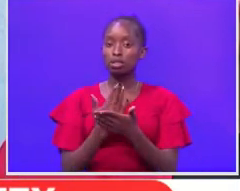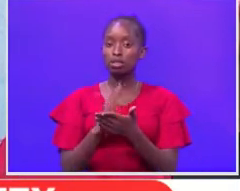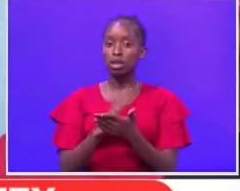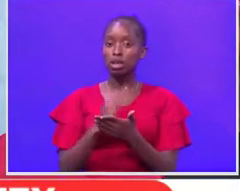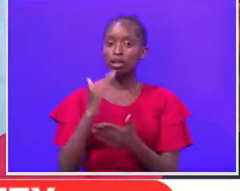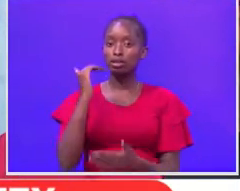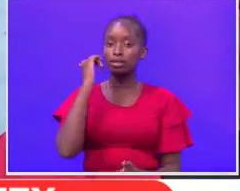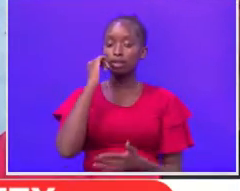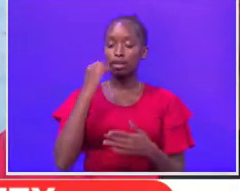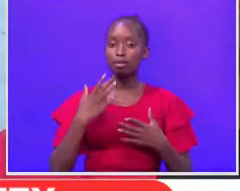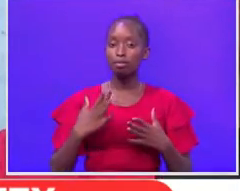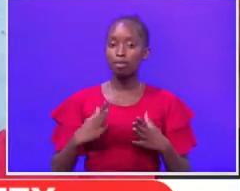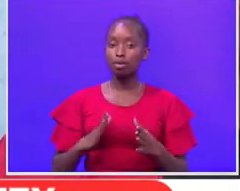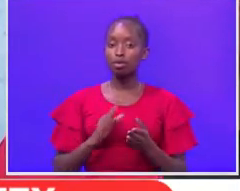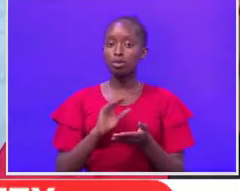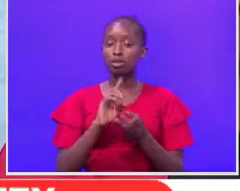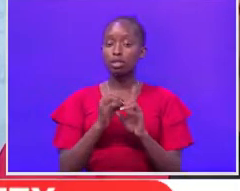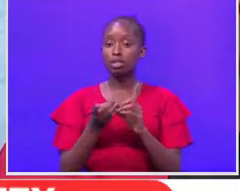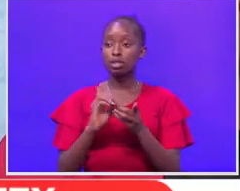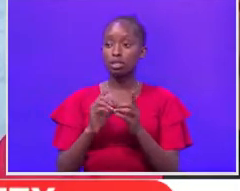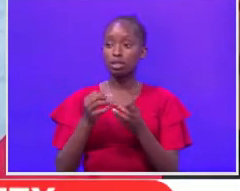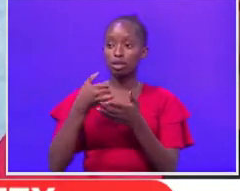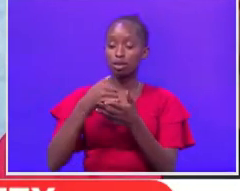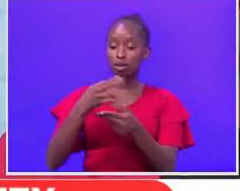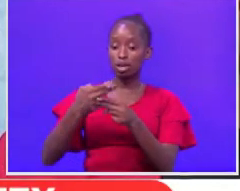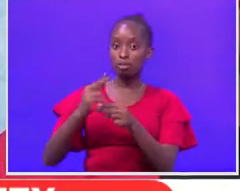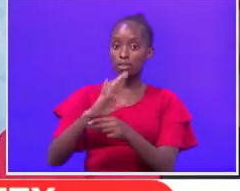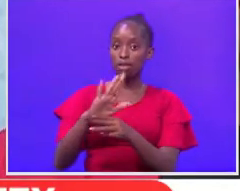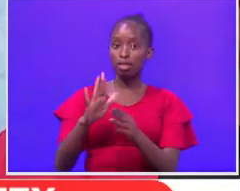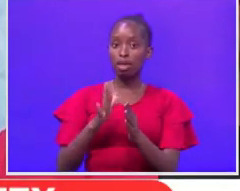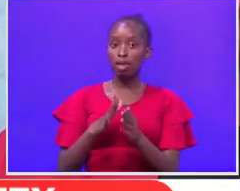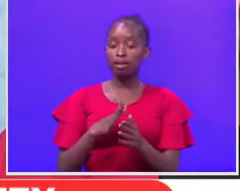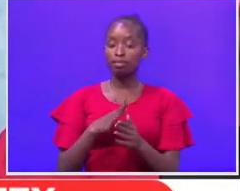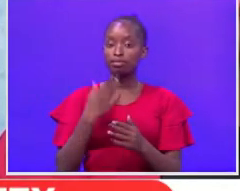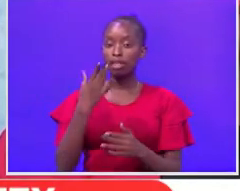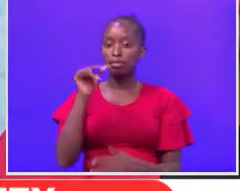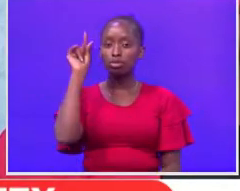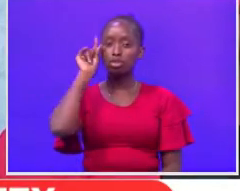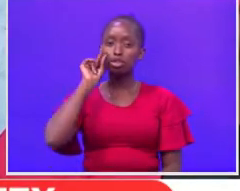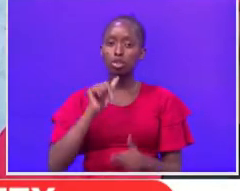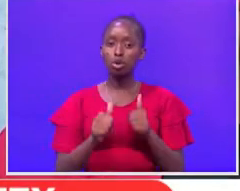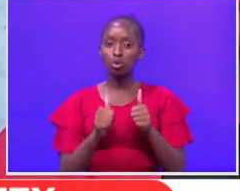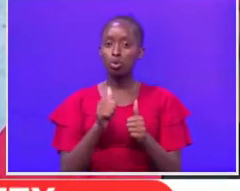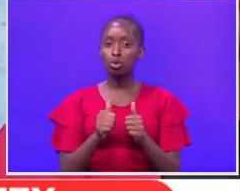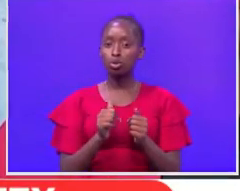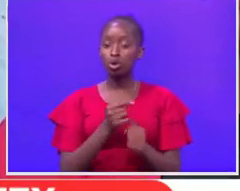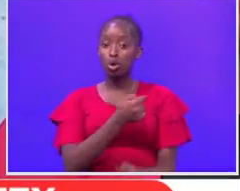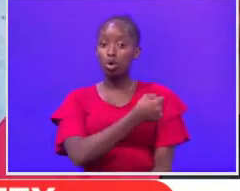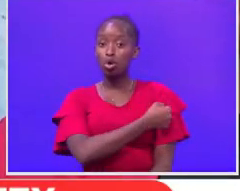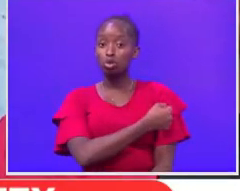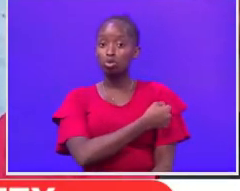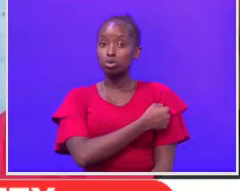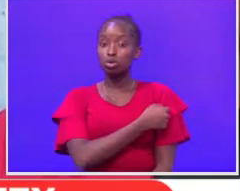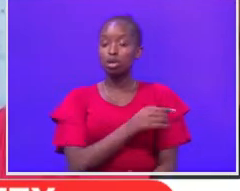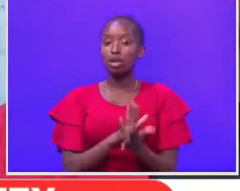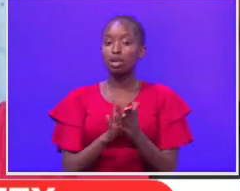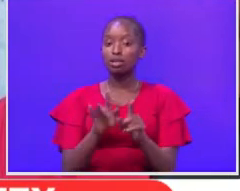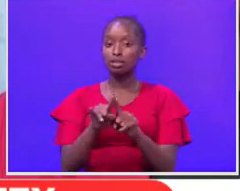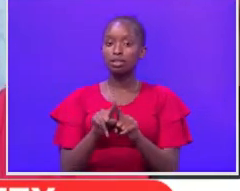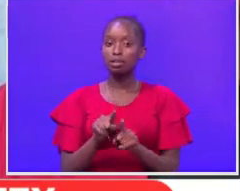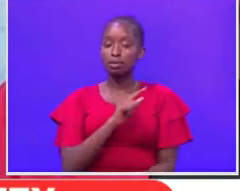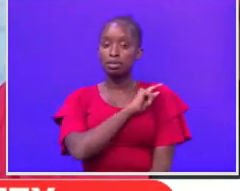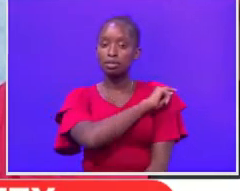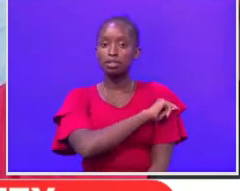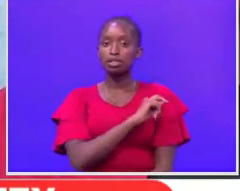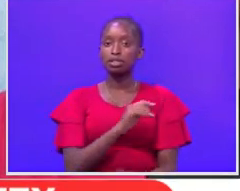data, including patients' names, their sex, their hospitalization and treatment details,